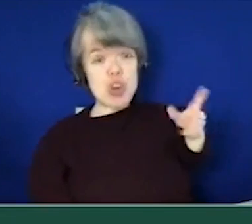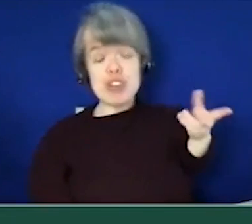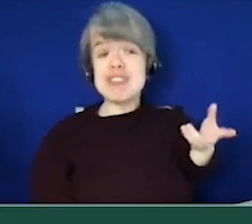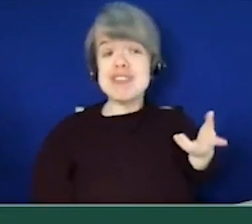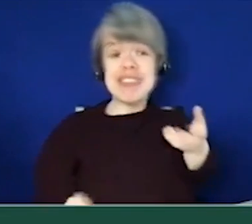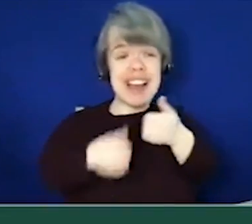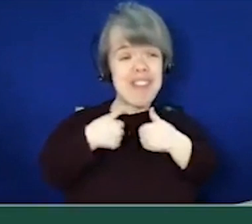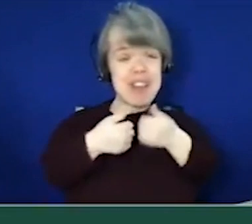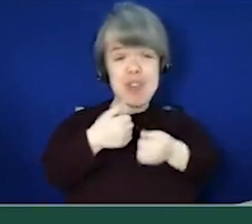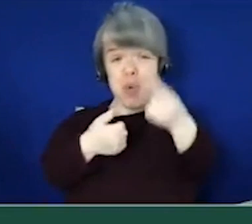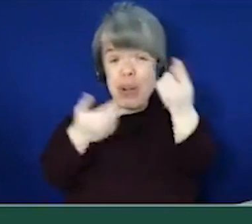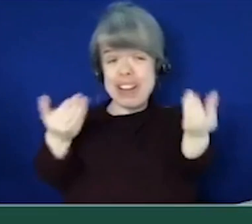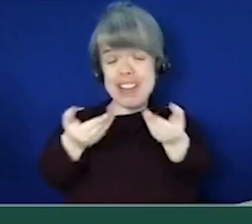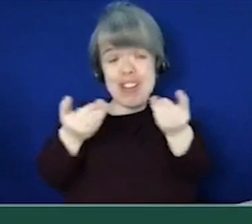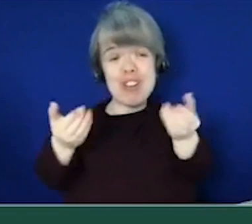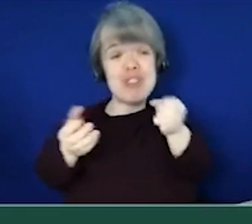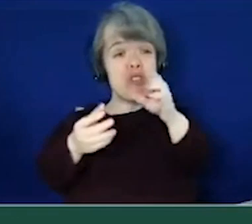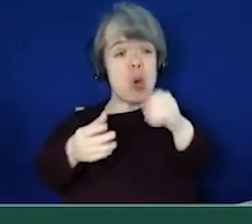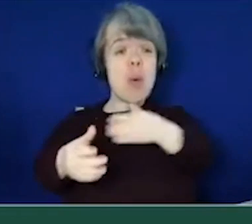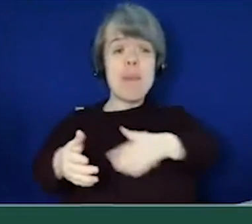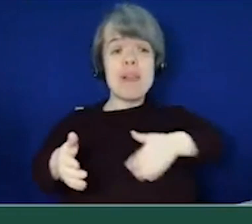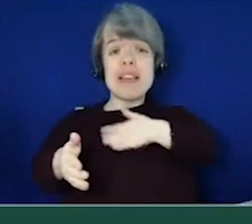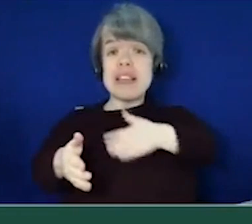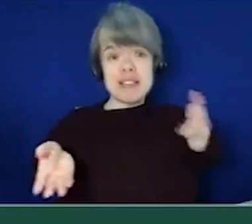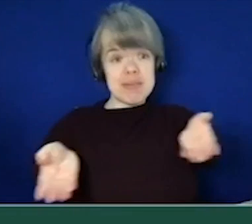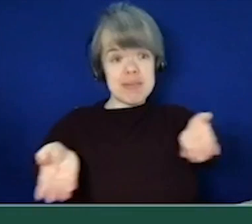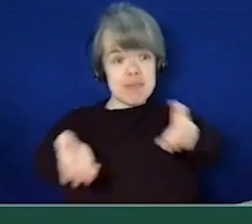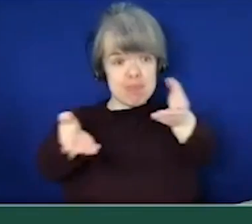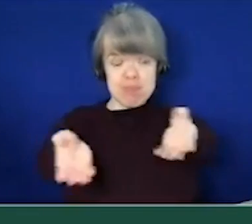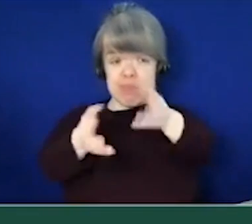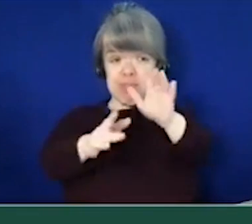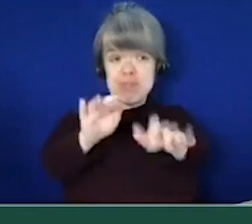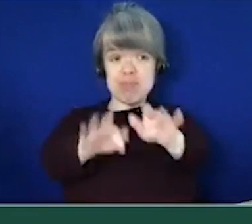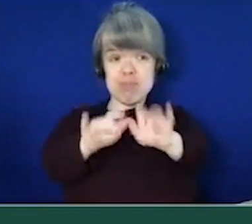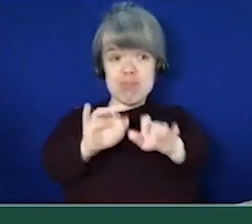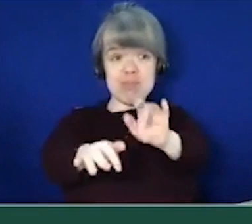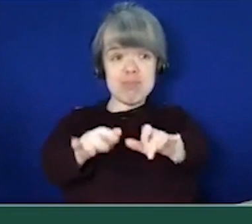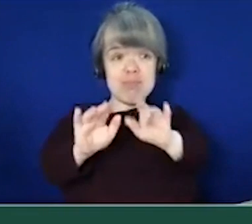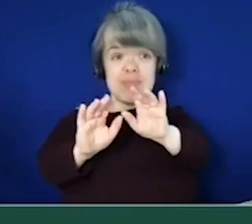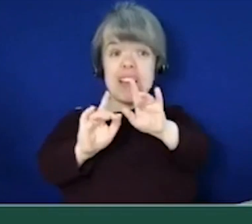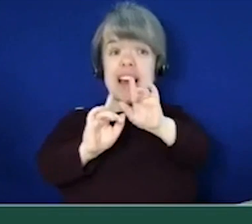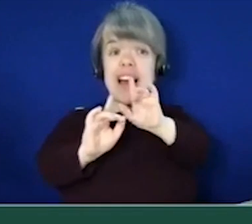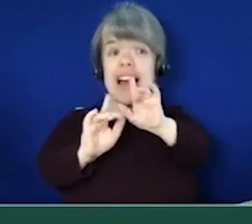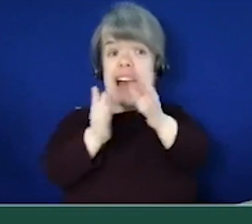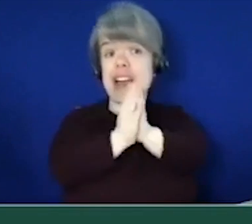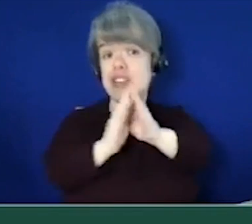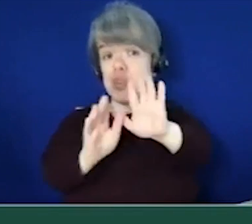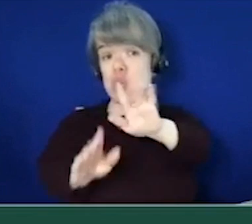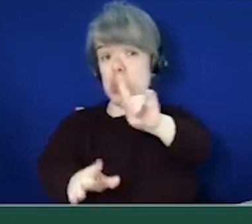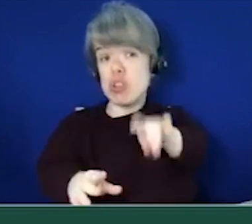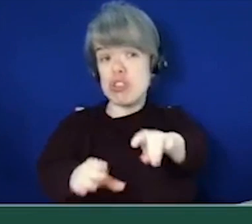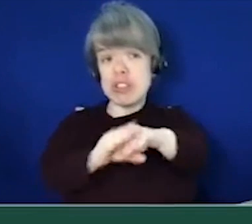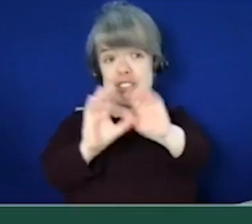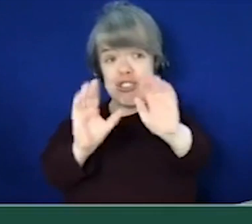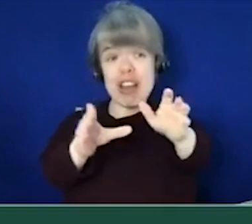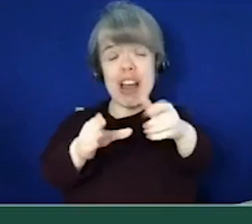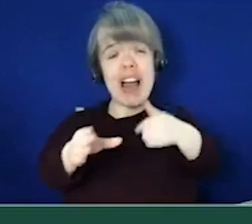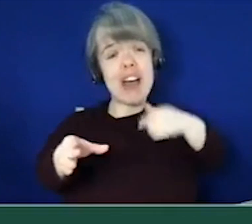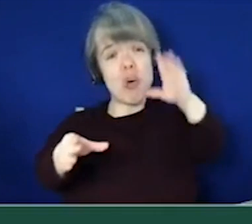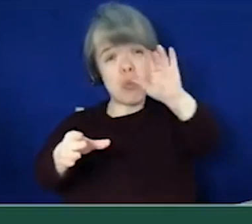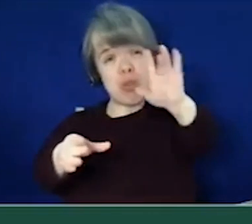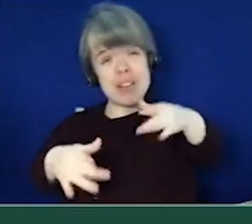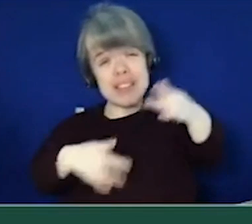your role as a store manager. Make sure your partners get balanced information about what's going on, especially in this role of us union busting all over the